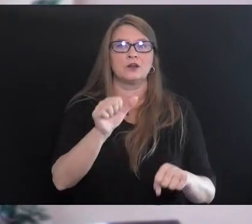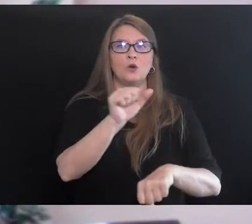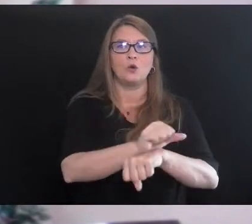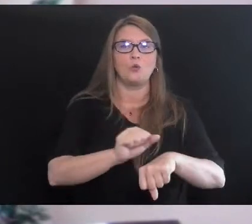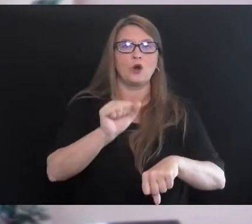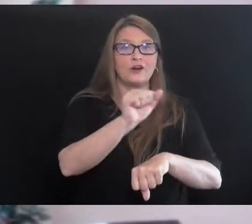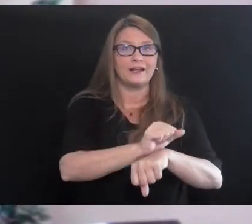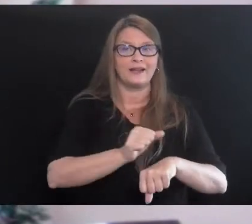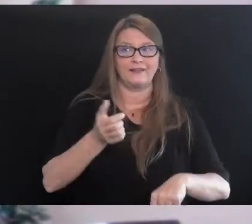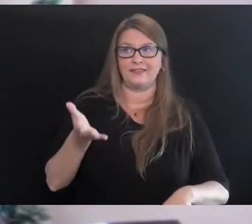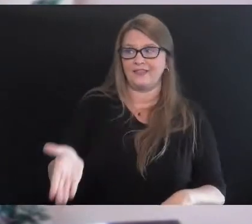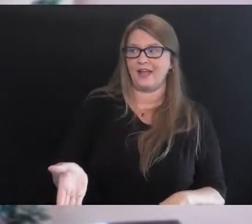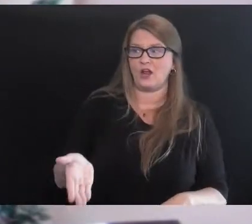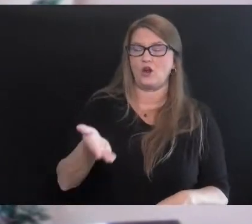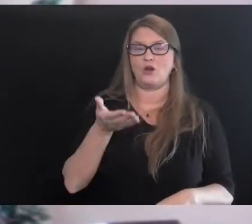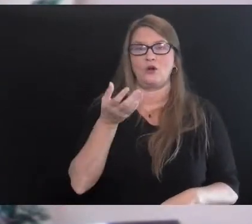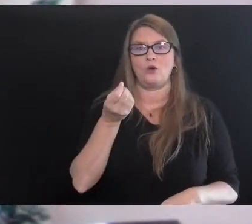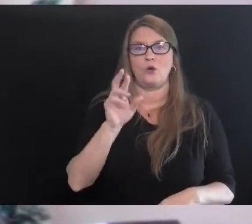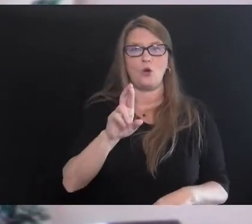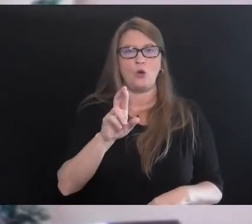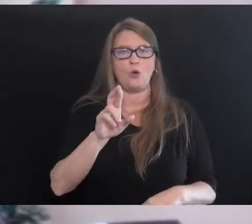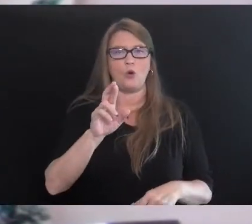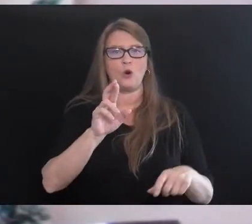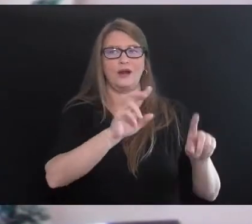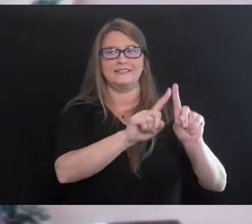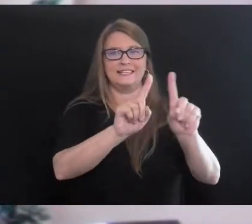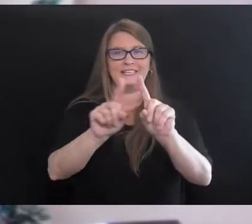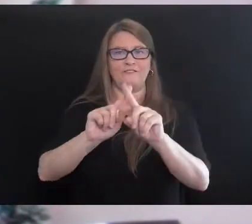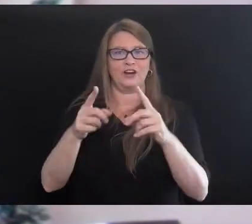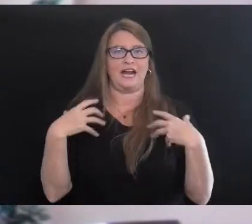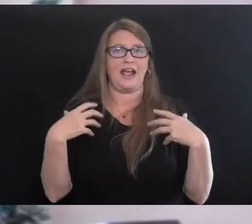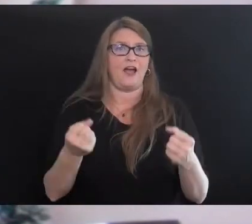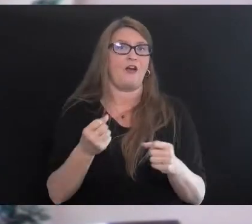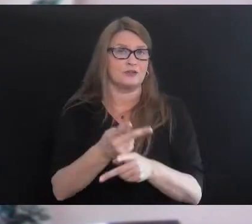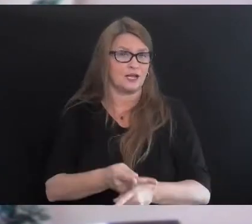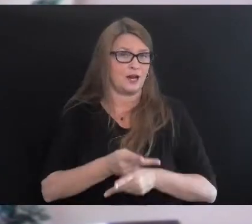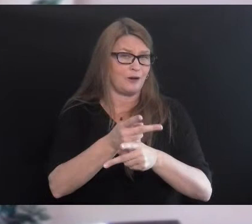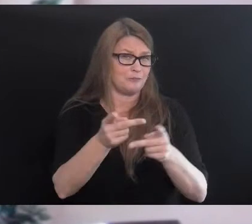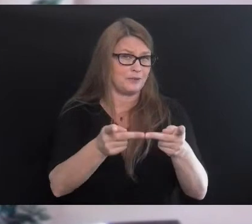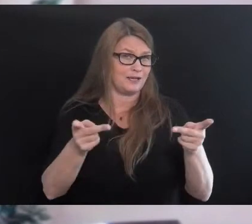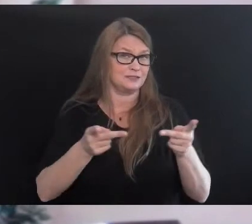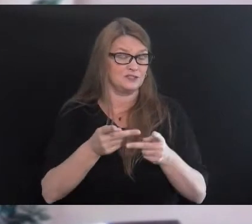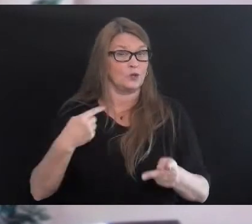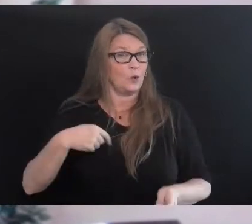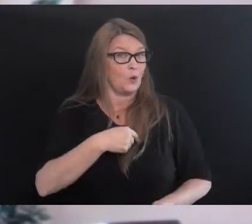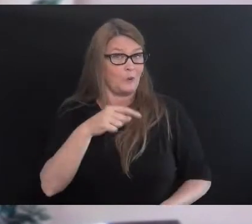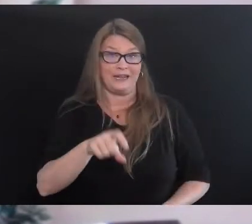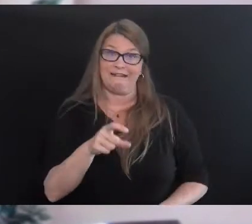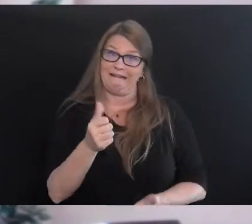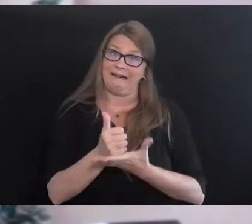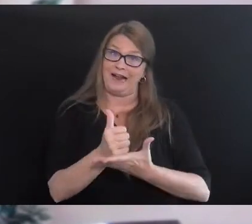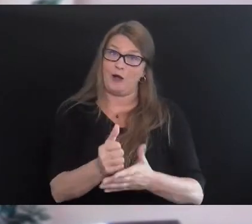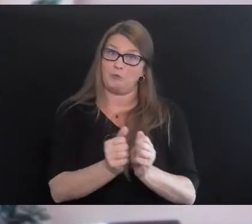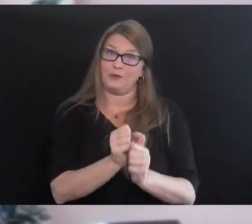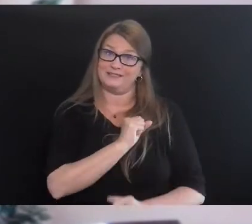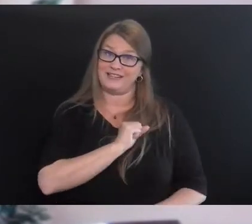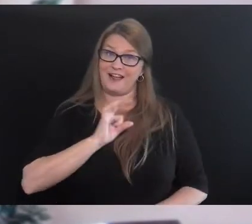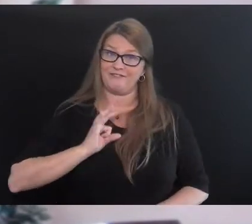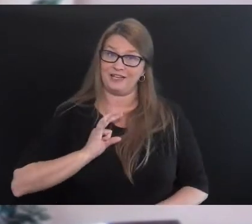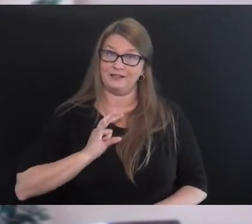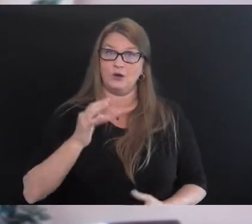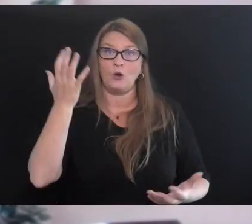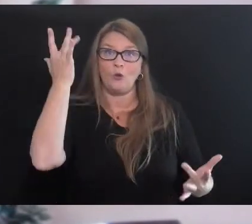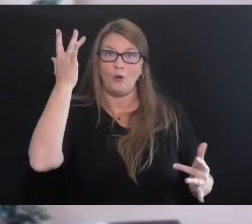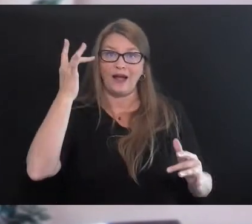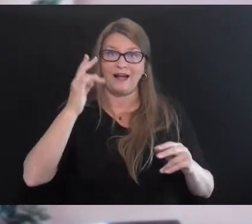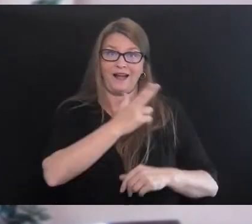field or at the places in West Virginia that we really do need the help, because the capacity of our hospitals is